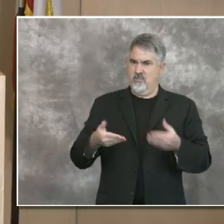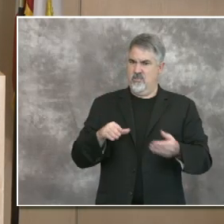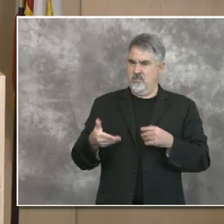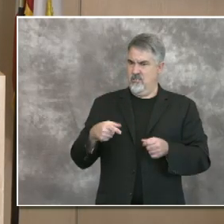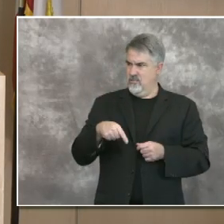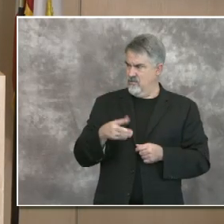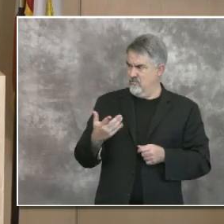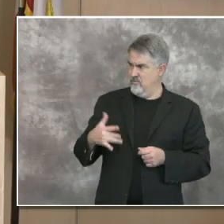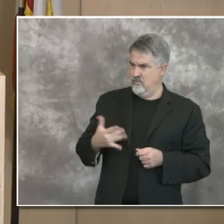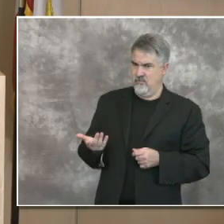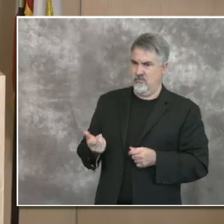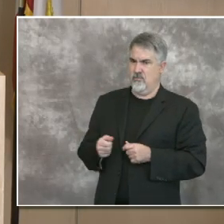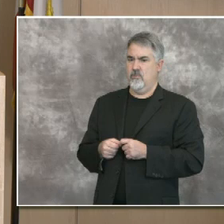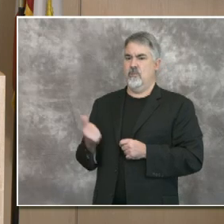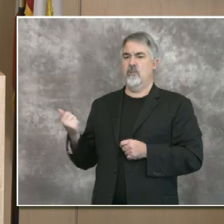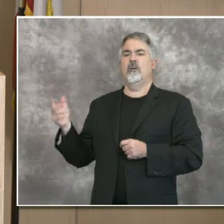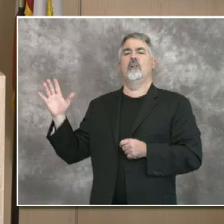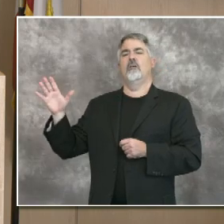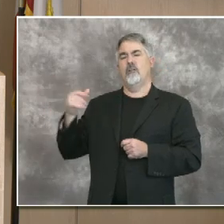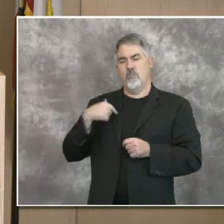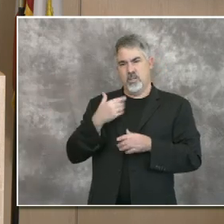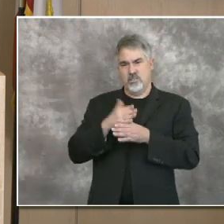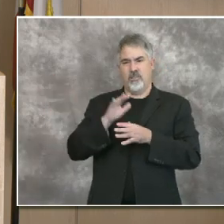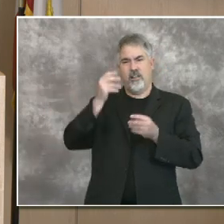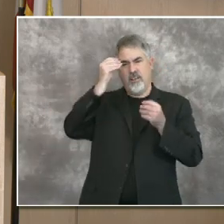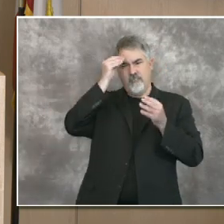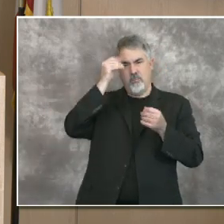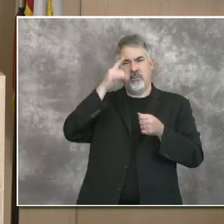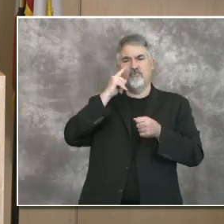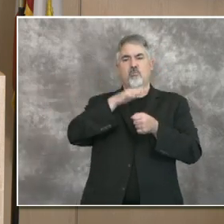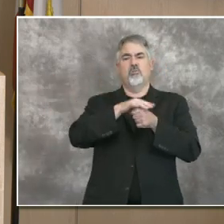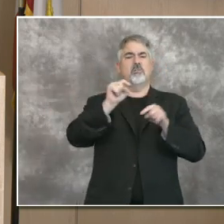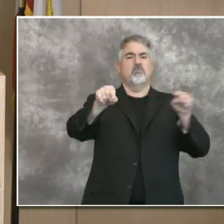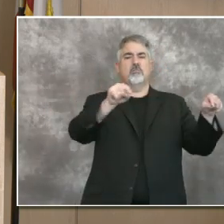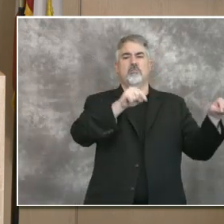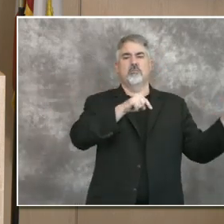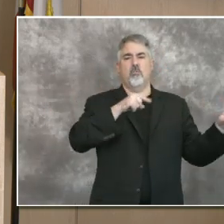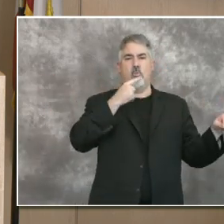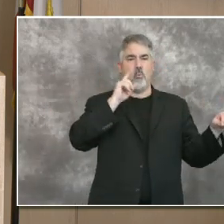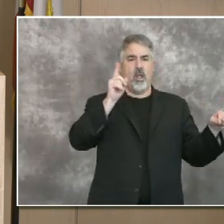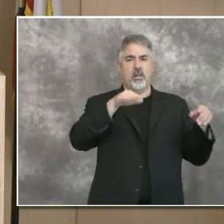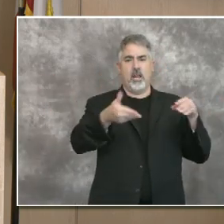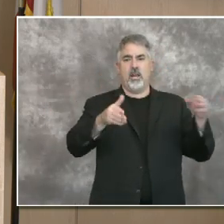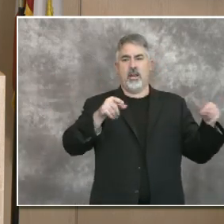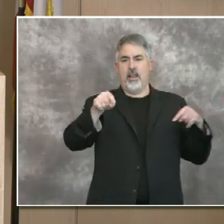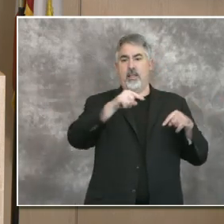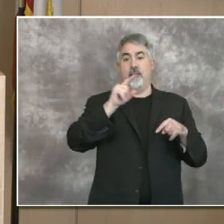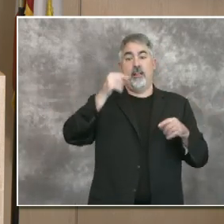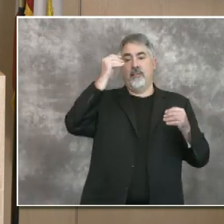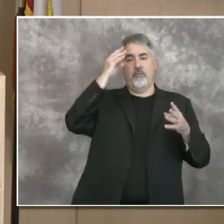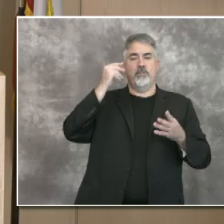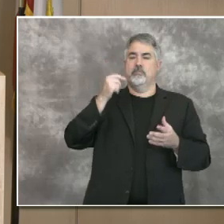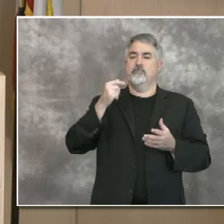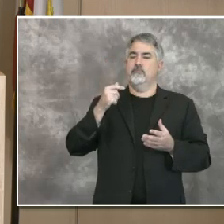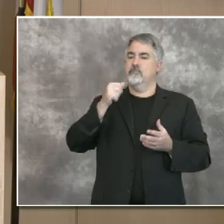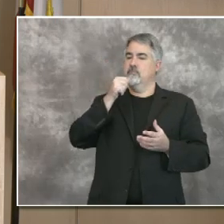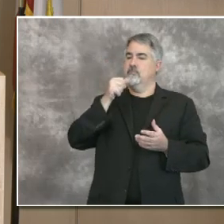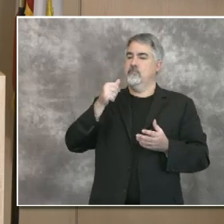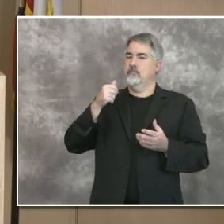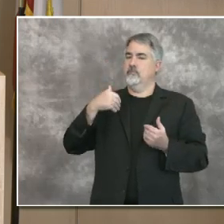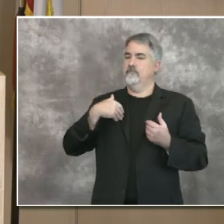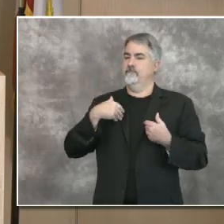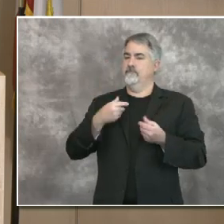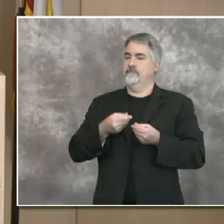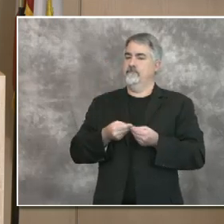the demographics for deaths again, and that information is incorrect.